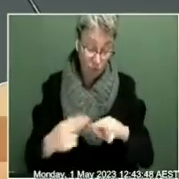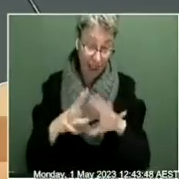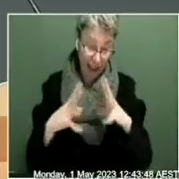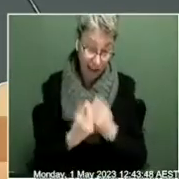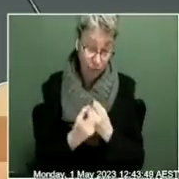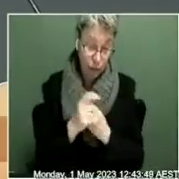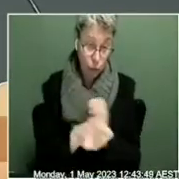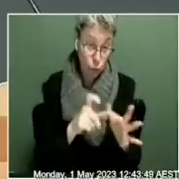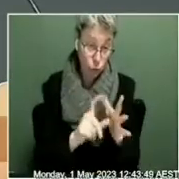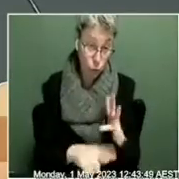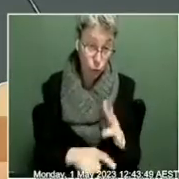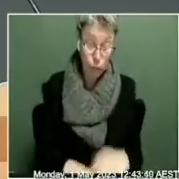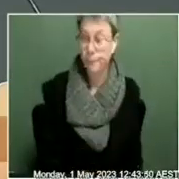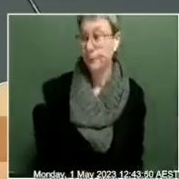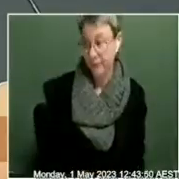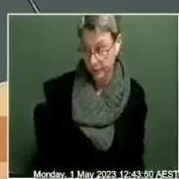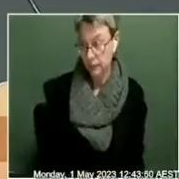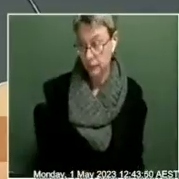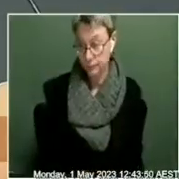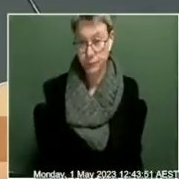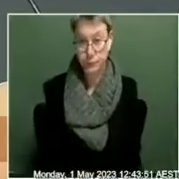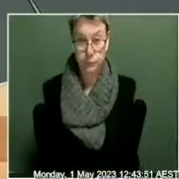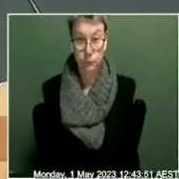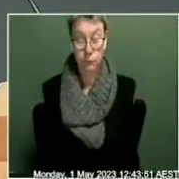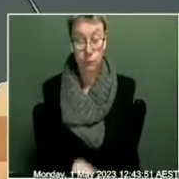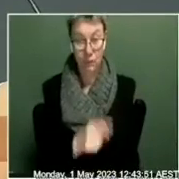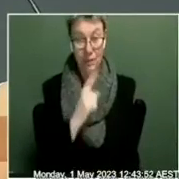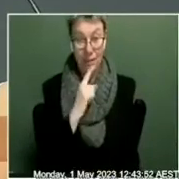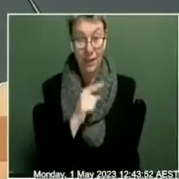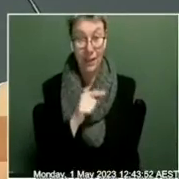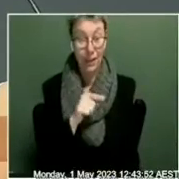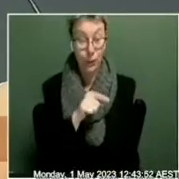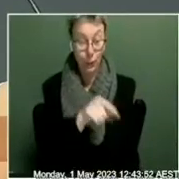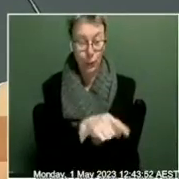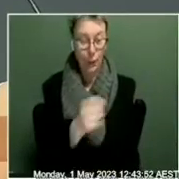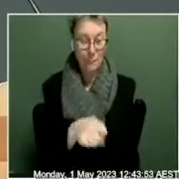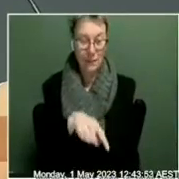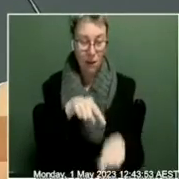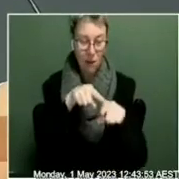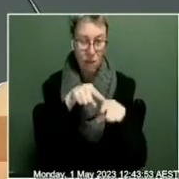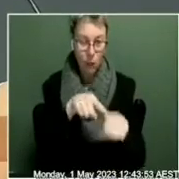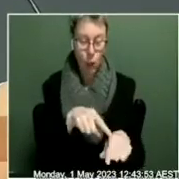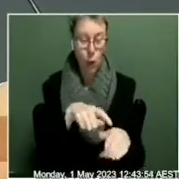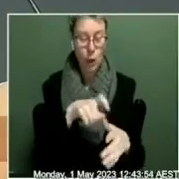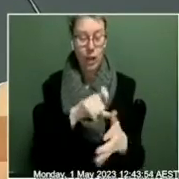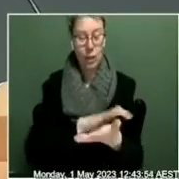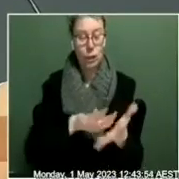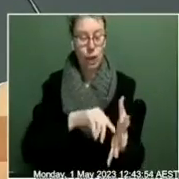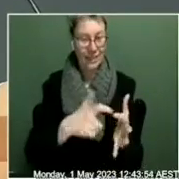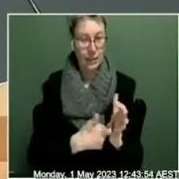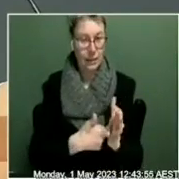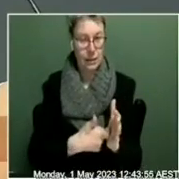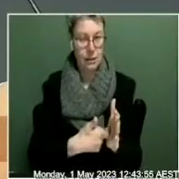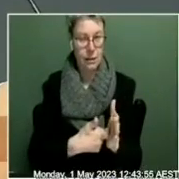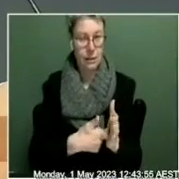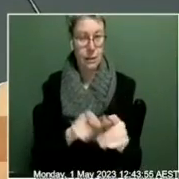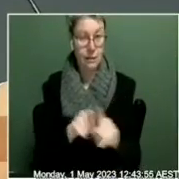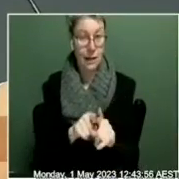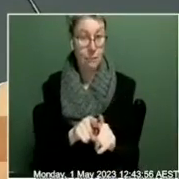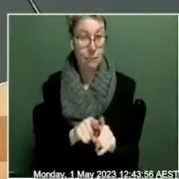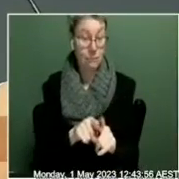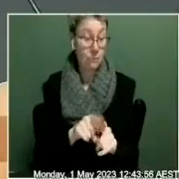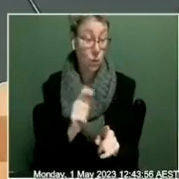officer within the entirety of your operations is bound by the charter. Yes. I understand also that